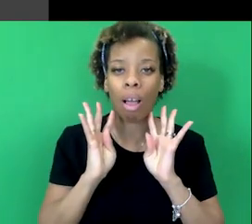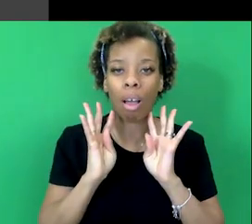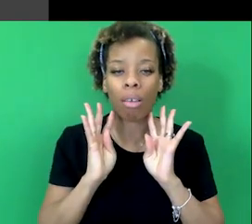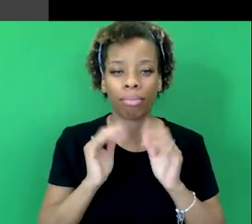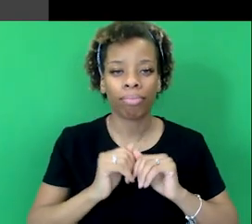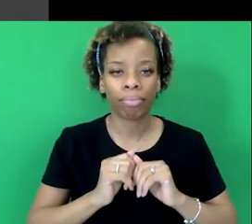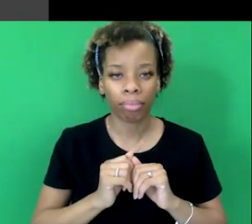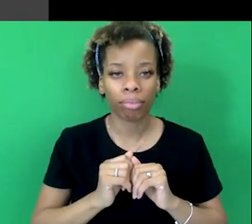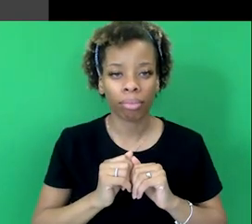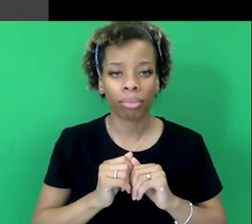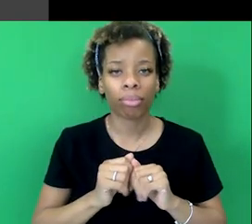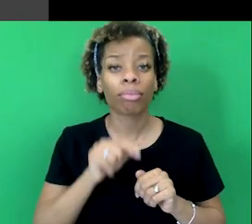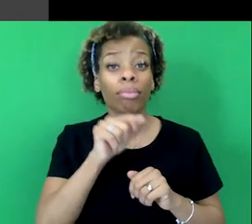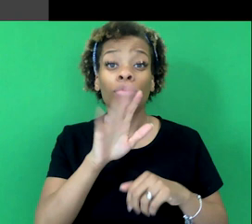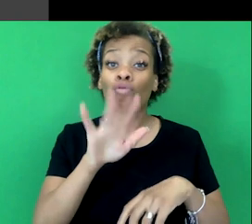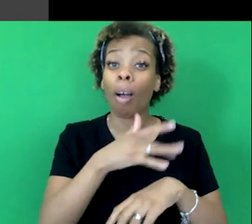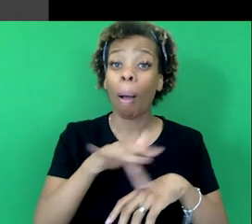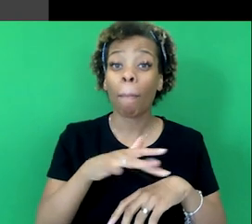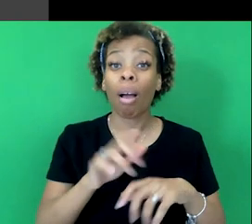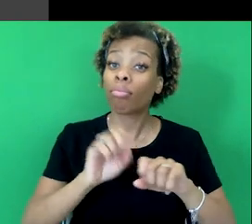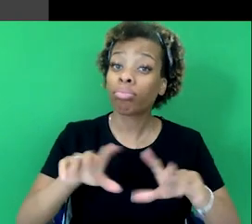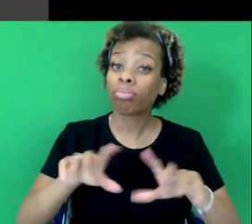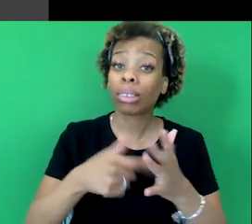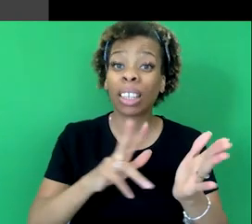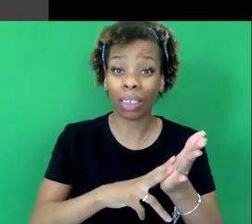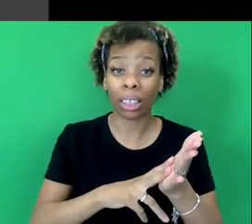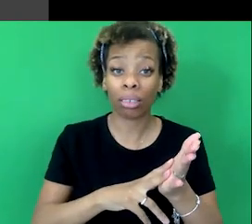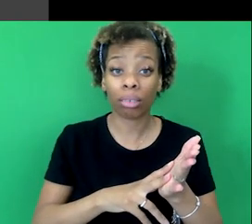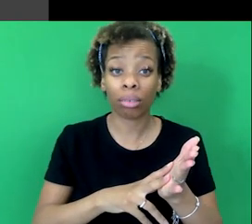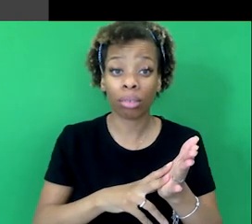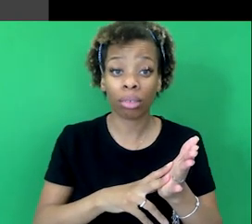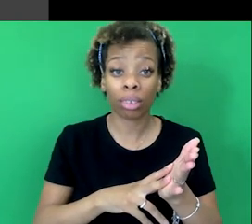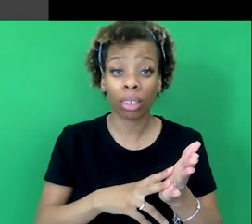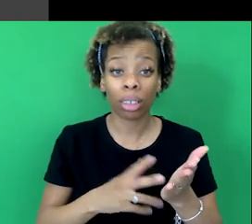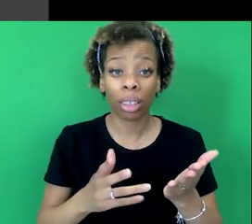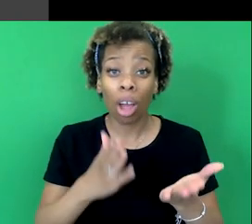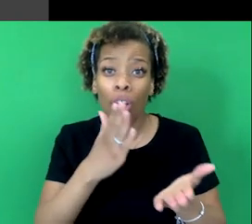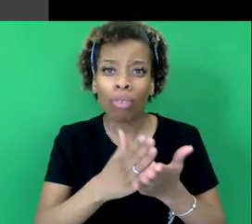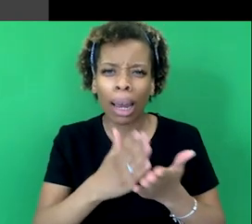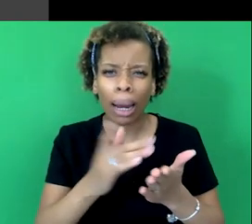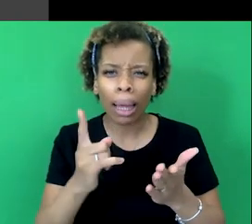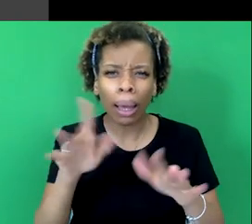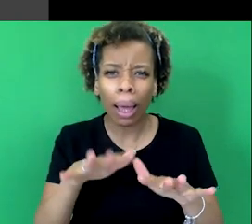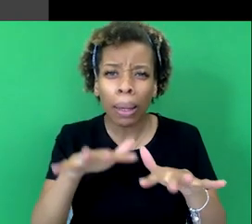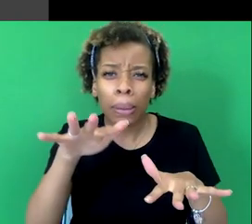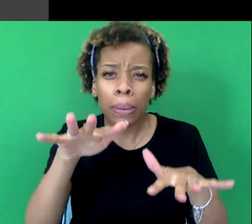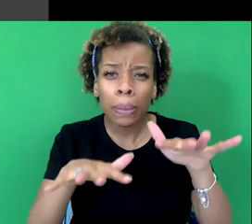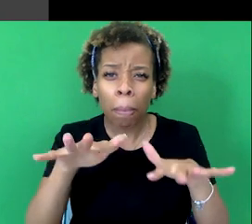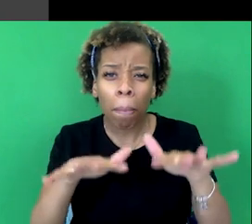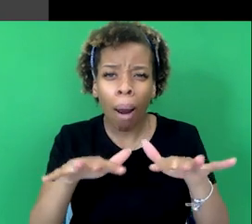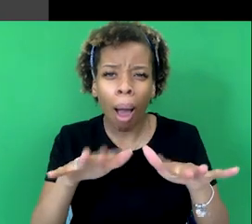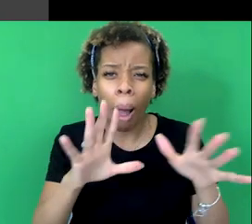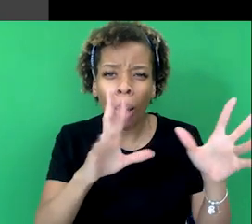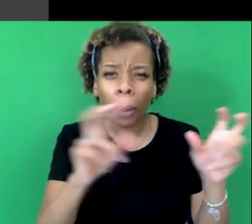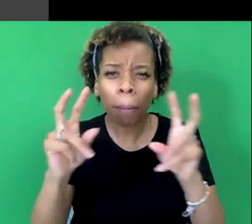drama, it's for TV. It's like, you know, it is the difference between Orange Juice and Sunny Delight. I am not a historian. I'm looking,